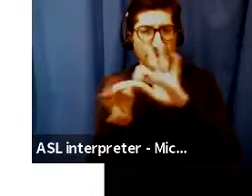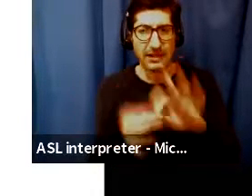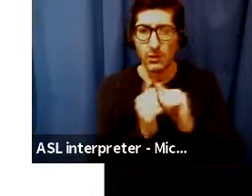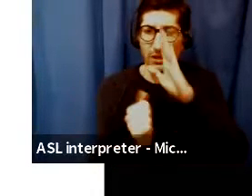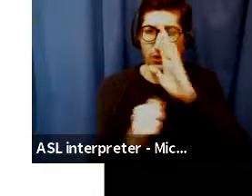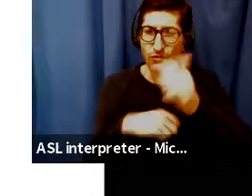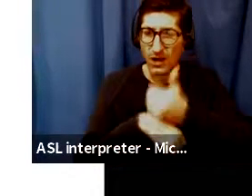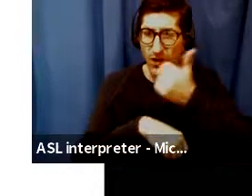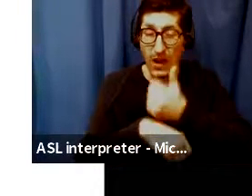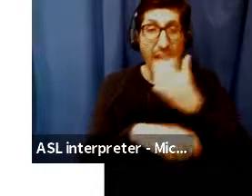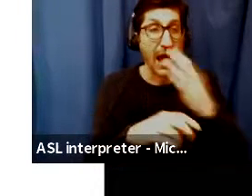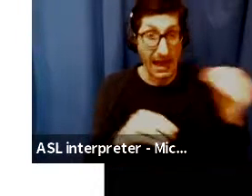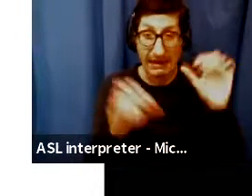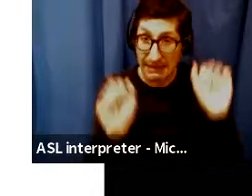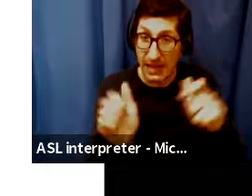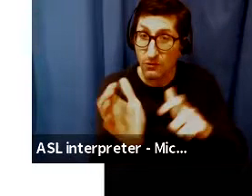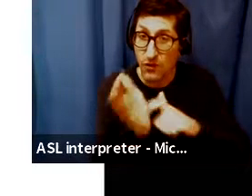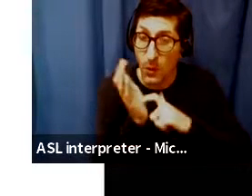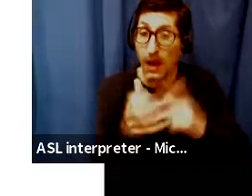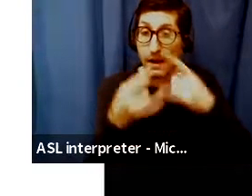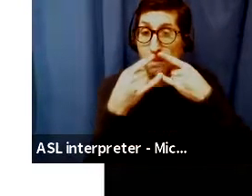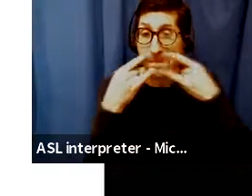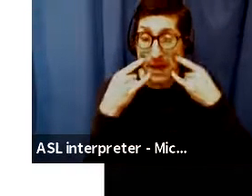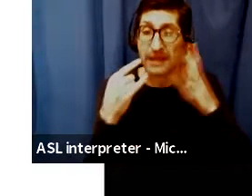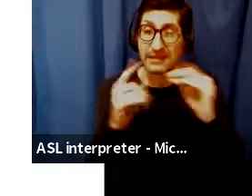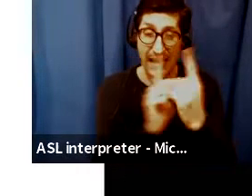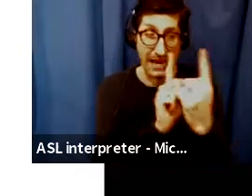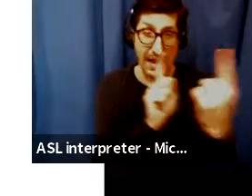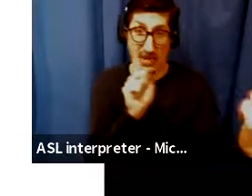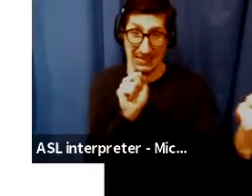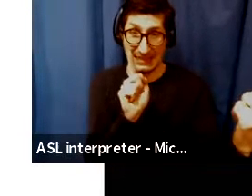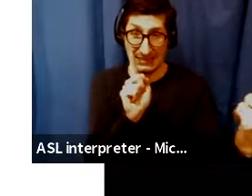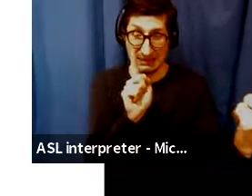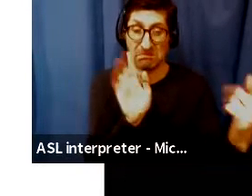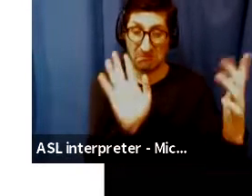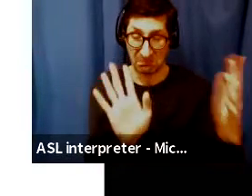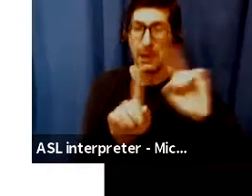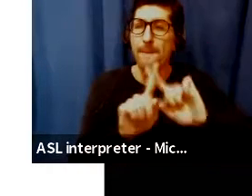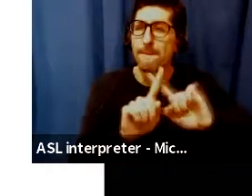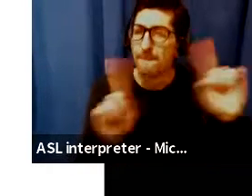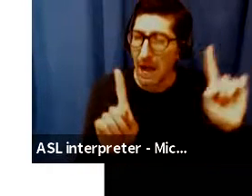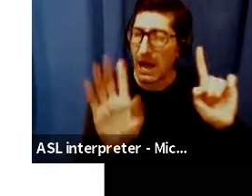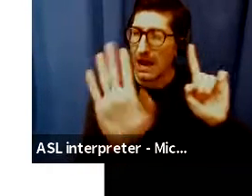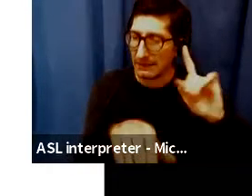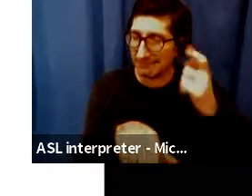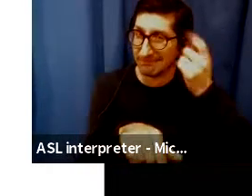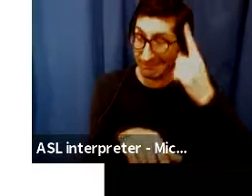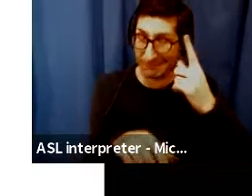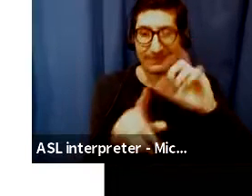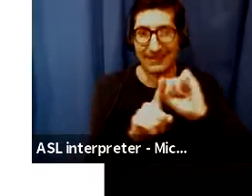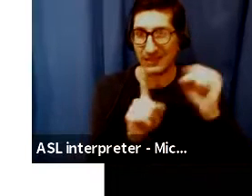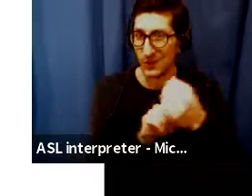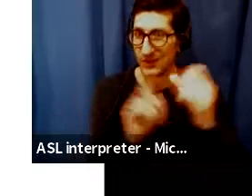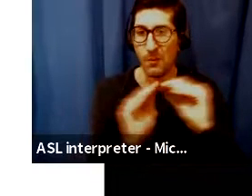requiring masks and social distancing. But here's where things get a little bit complicated, which is that because under the